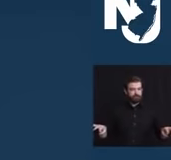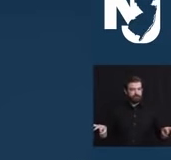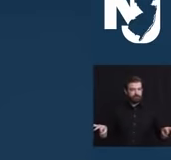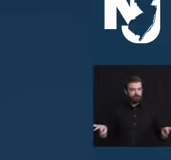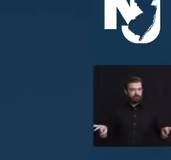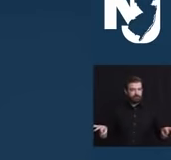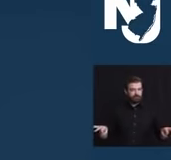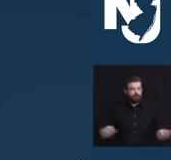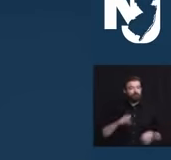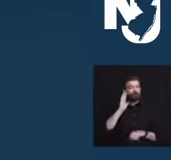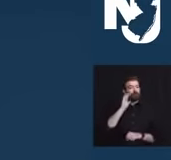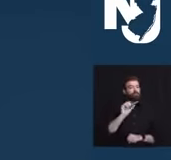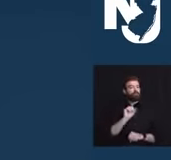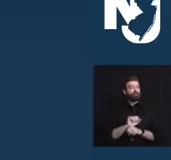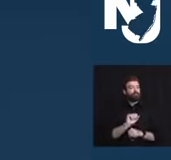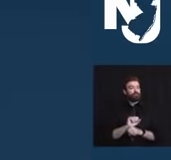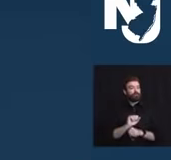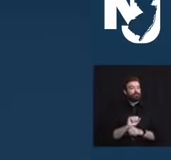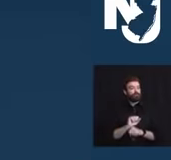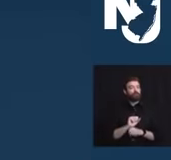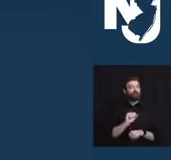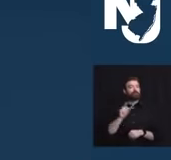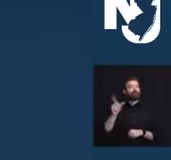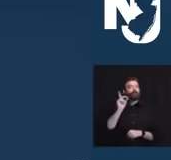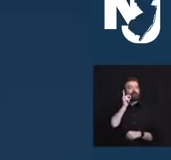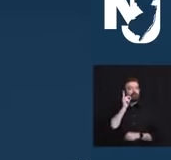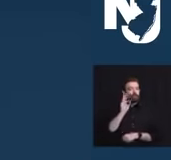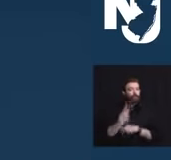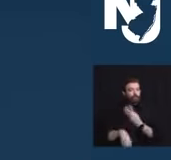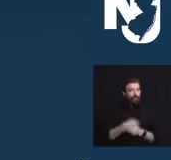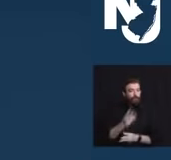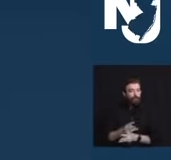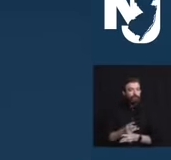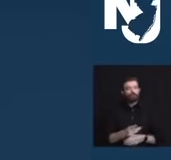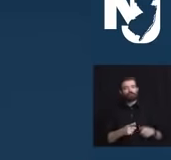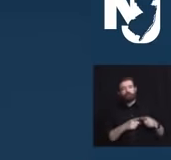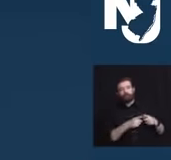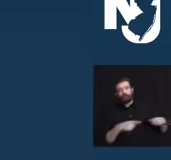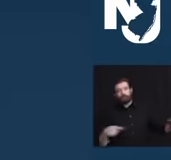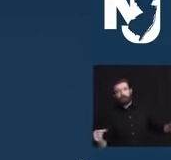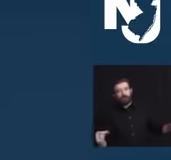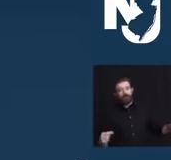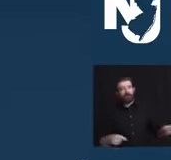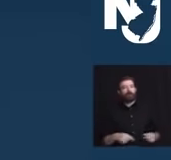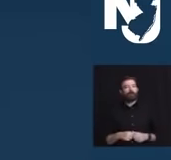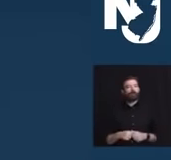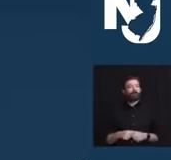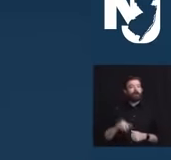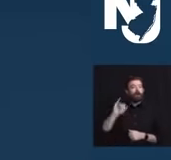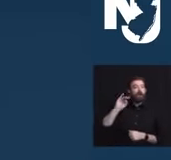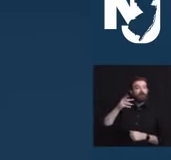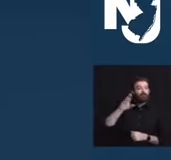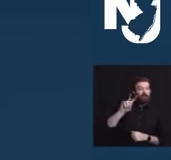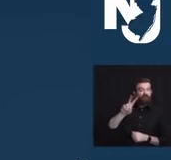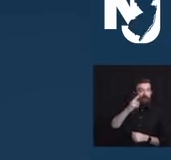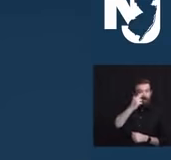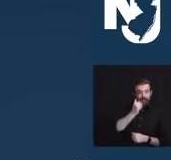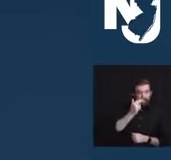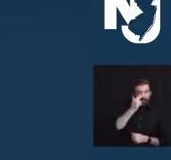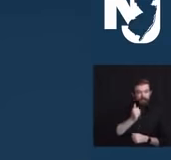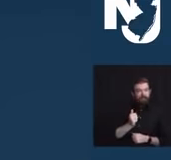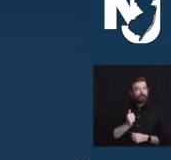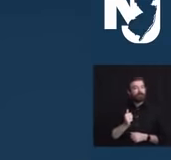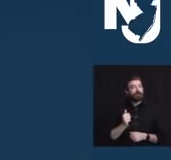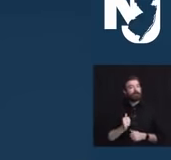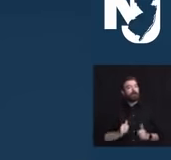World, play basketball in Japan, work in improvisational comedy, and be a successful model and commercial actor. He